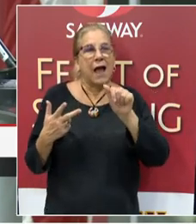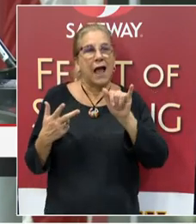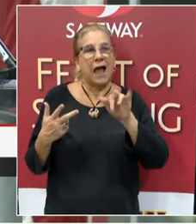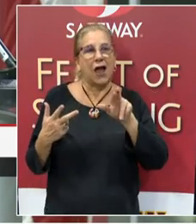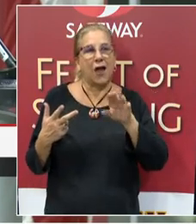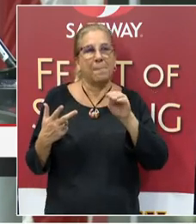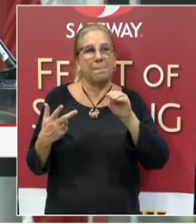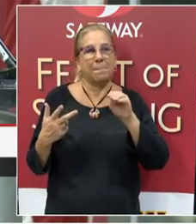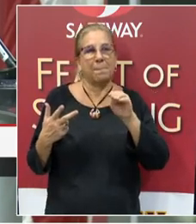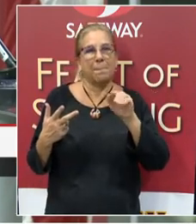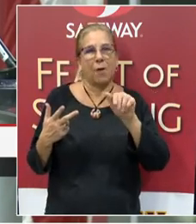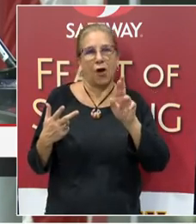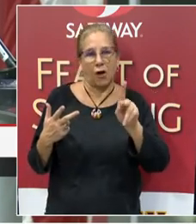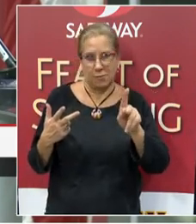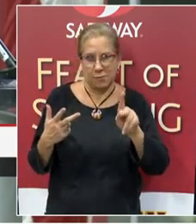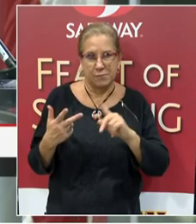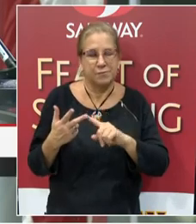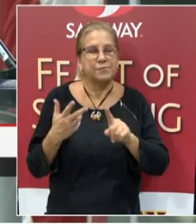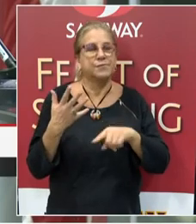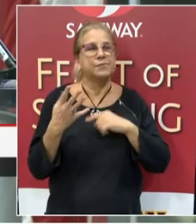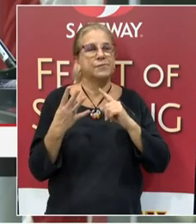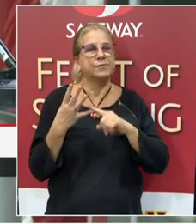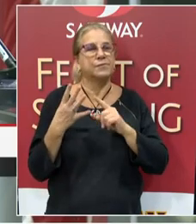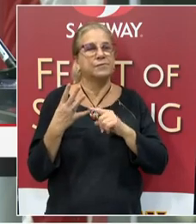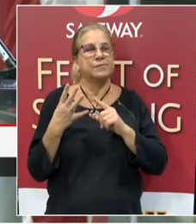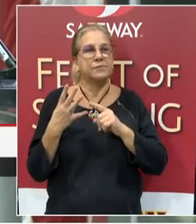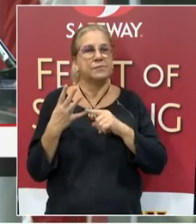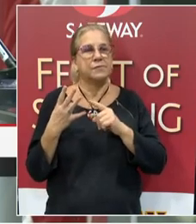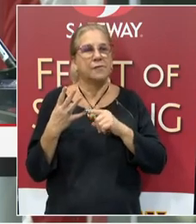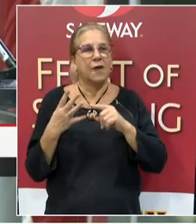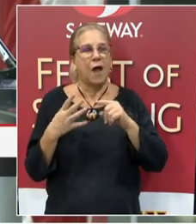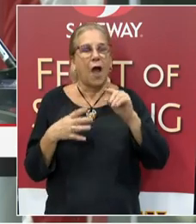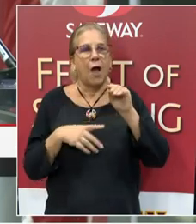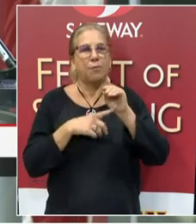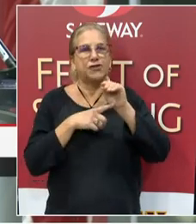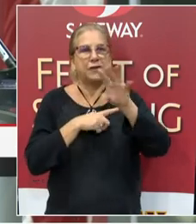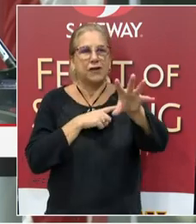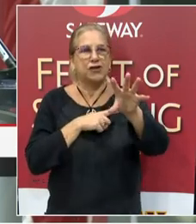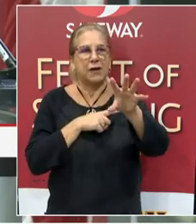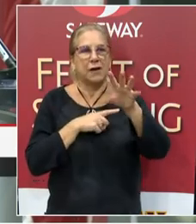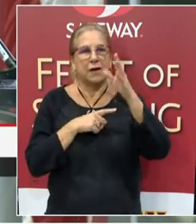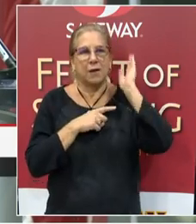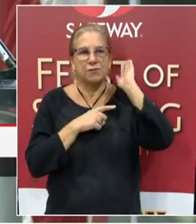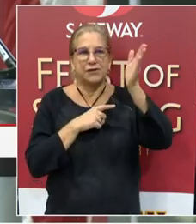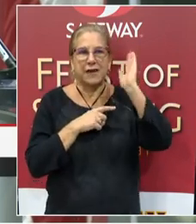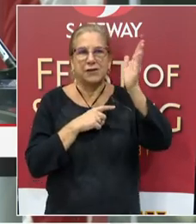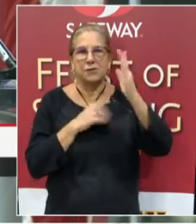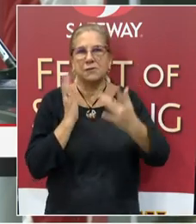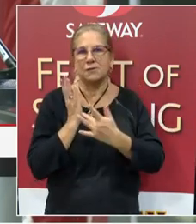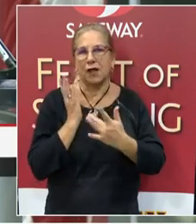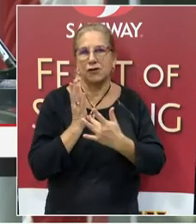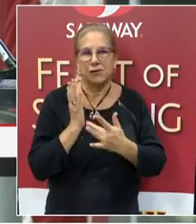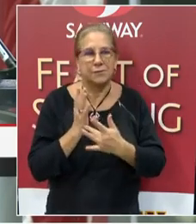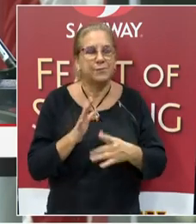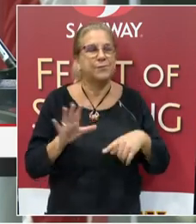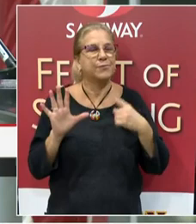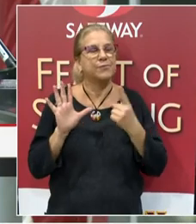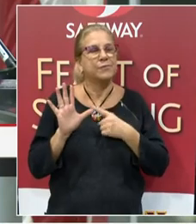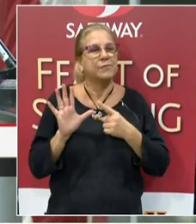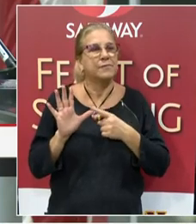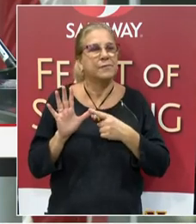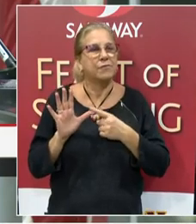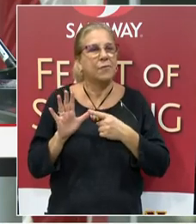Projection Presentation Technology. Of course, you always have to give a shout out to the Baptist, the Metropolitan Baptist